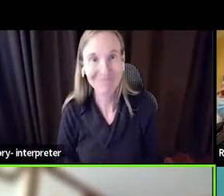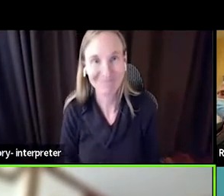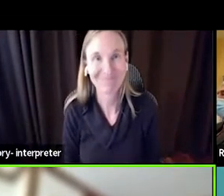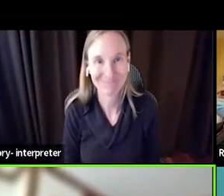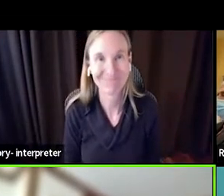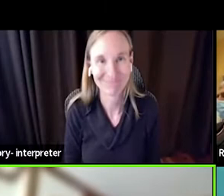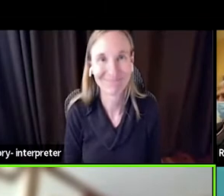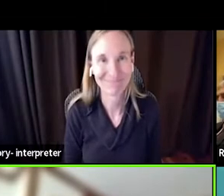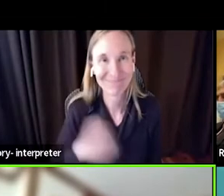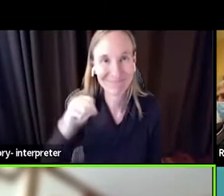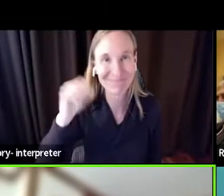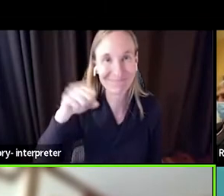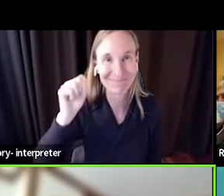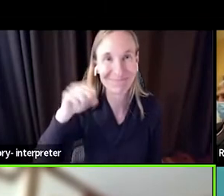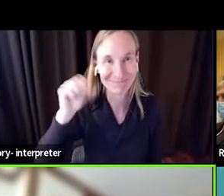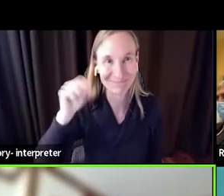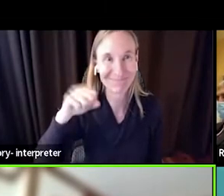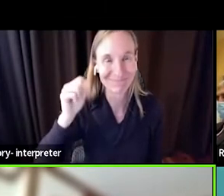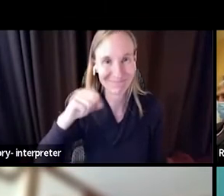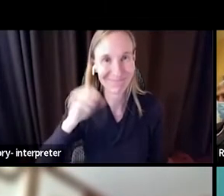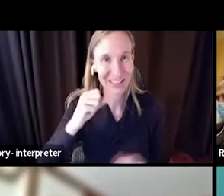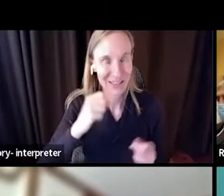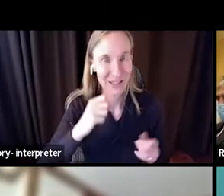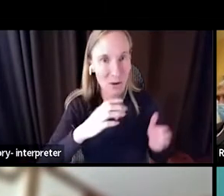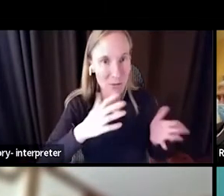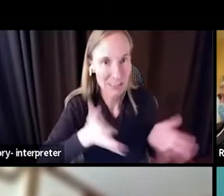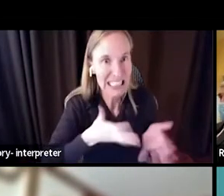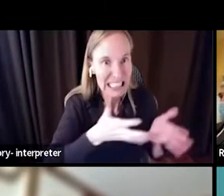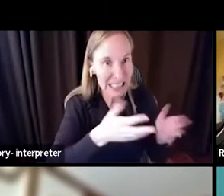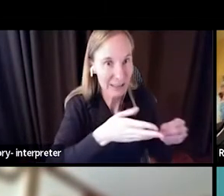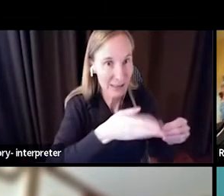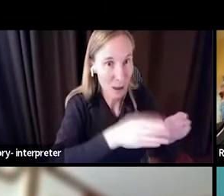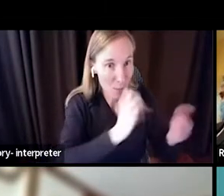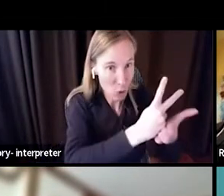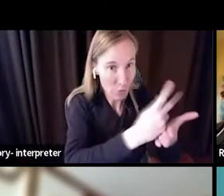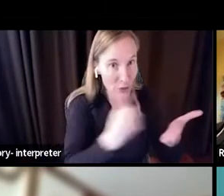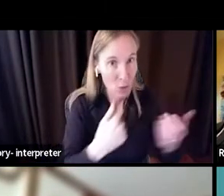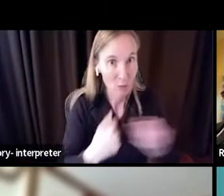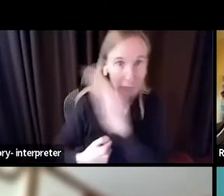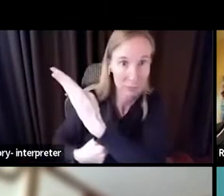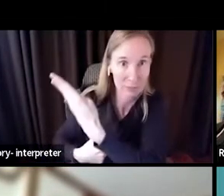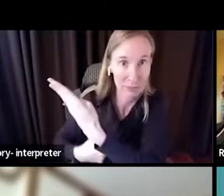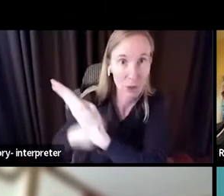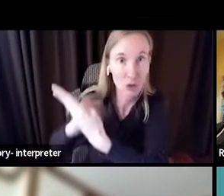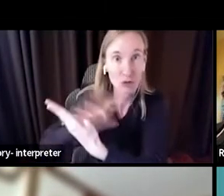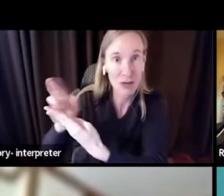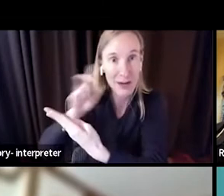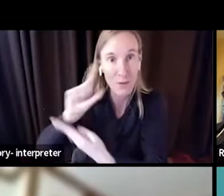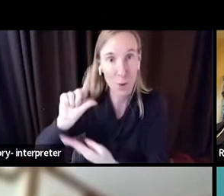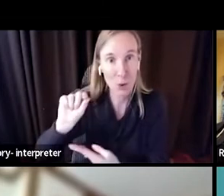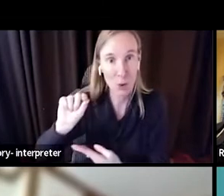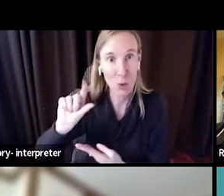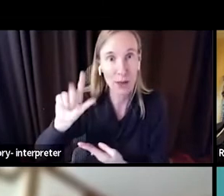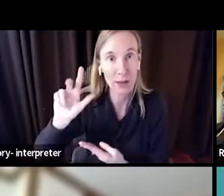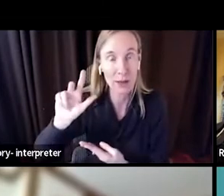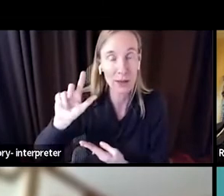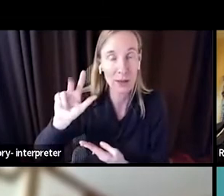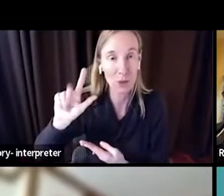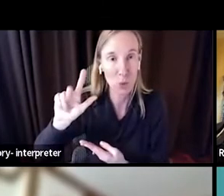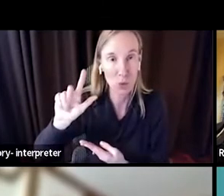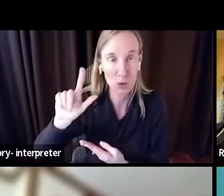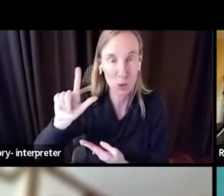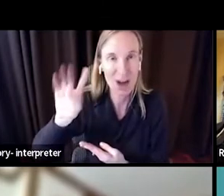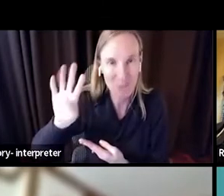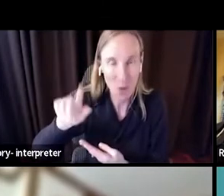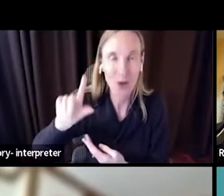Correct. In order for us to get this into the 2024 plan. So I see some questions in the room. Can